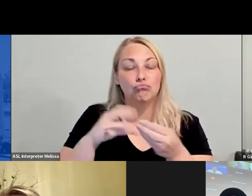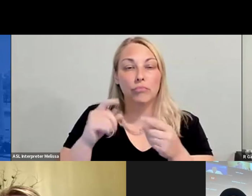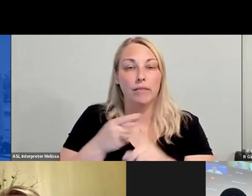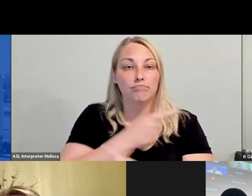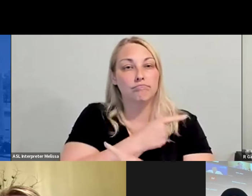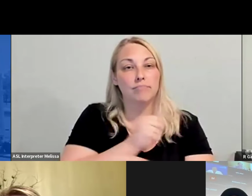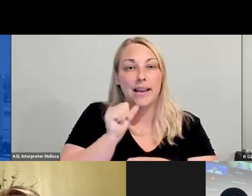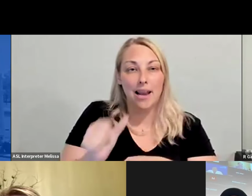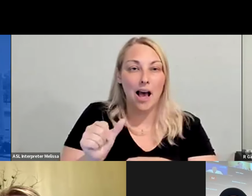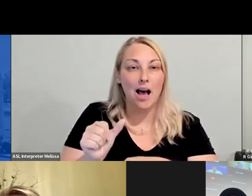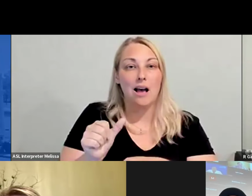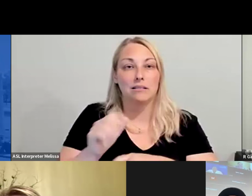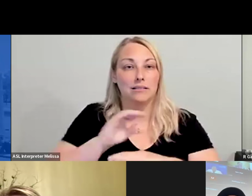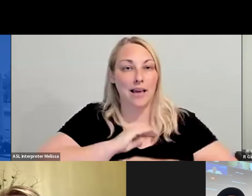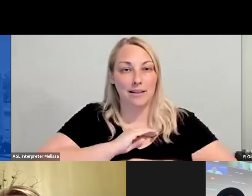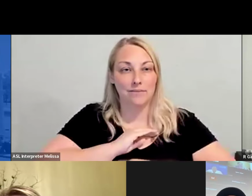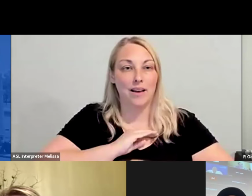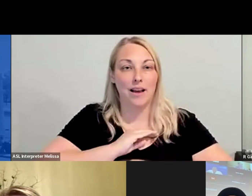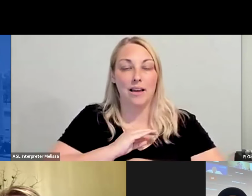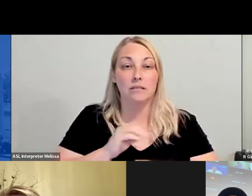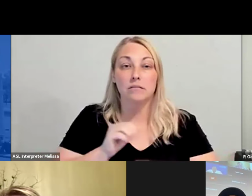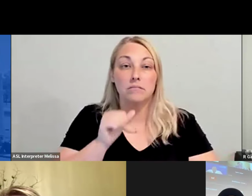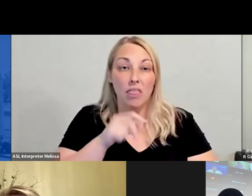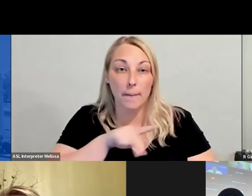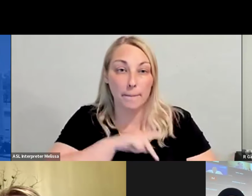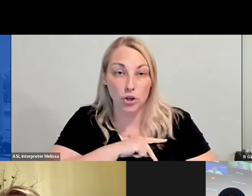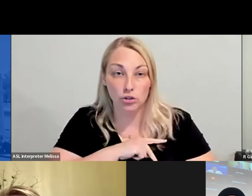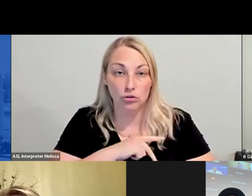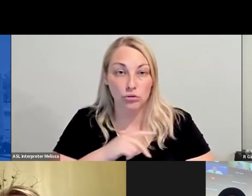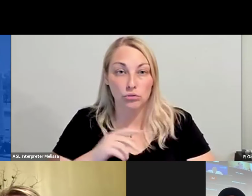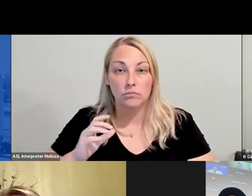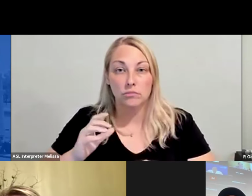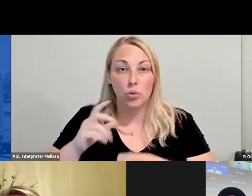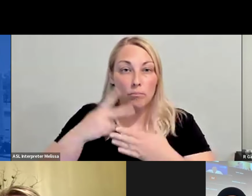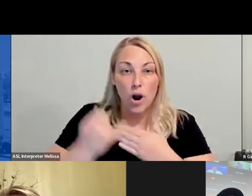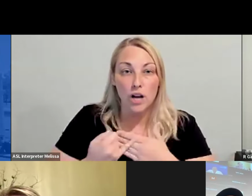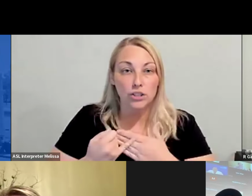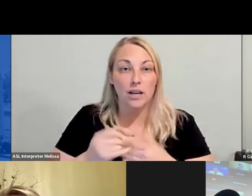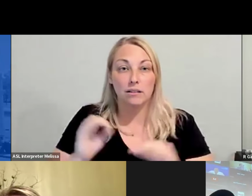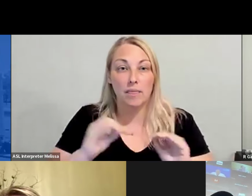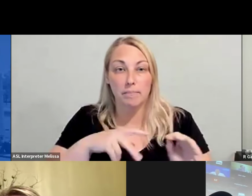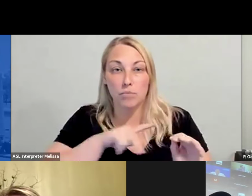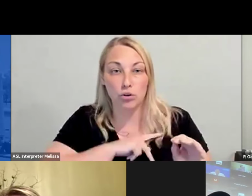coming from. Nothing personal to the client, nothing personal to the project. It's just, this is premature.